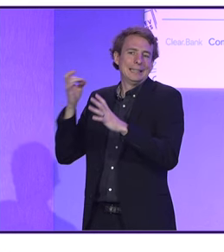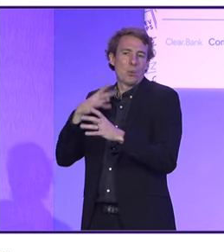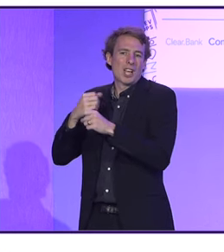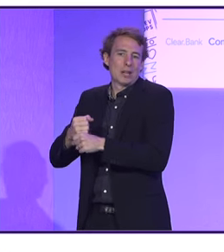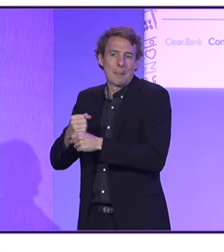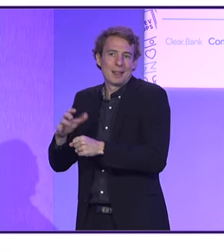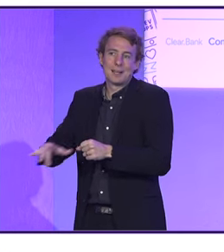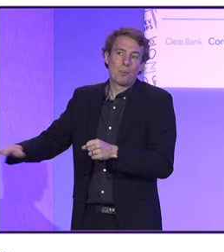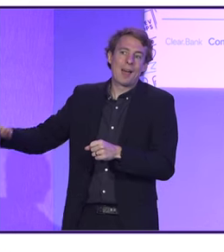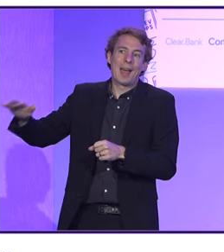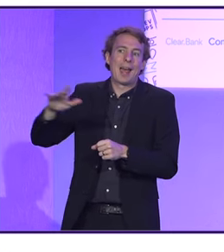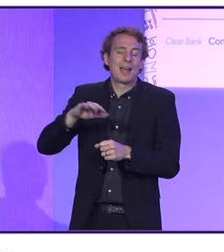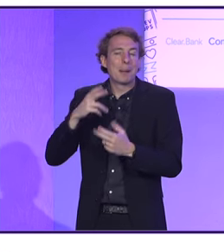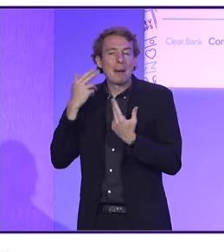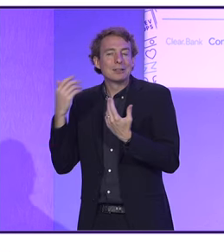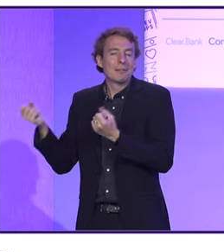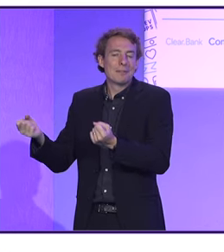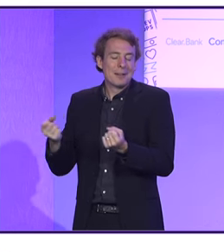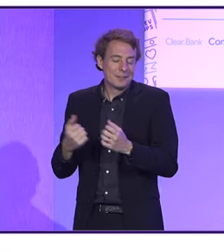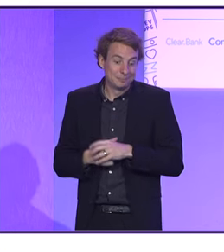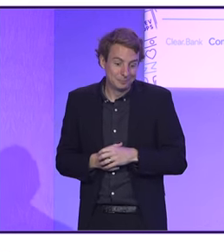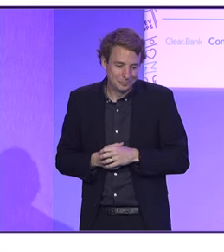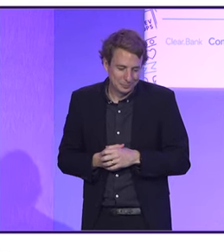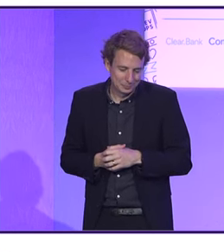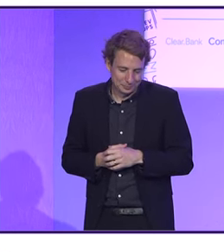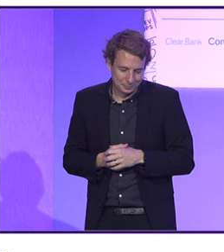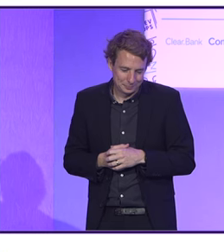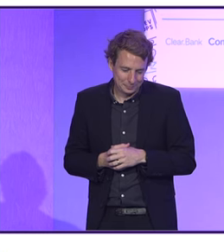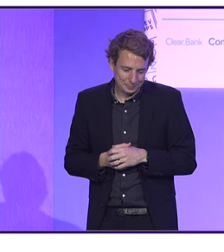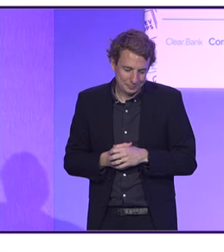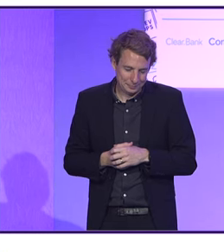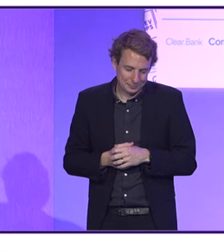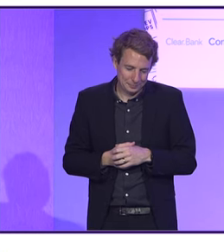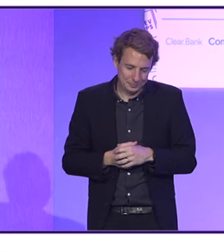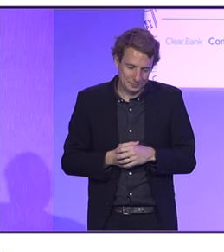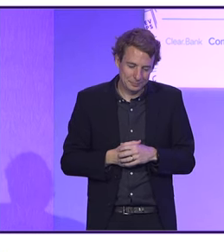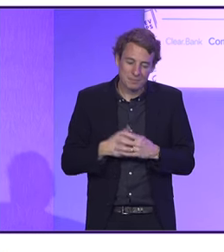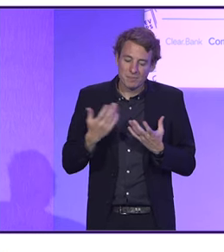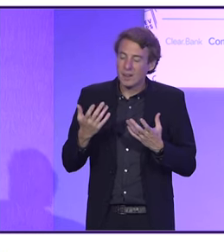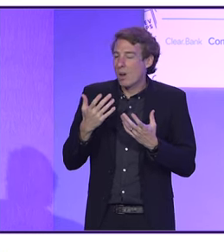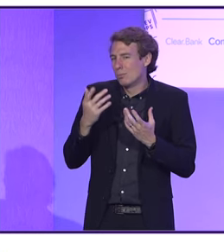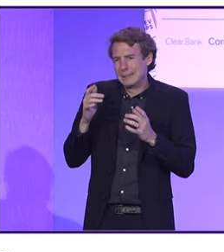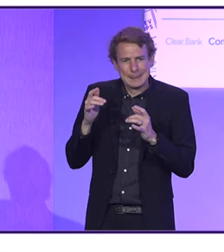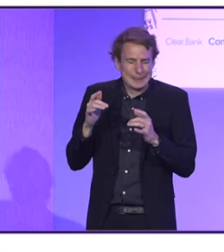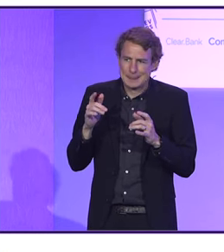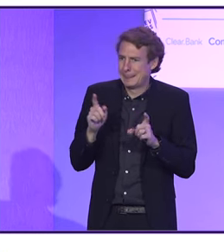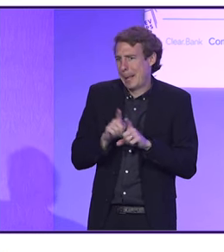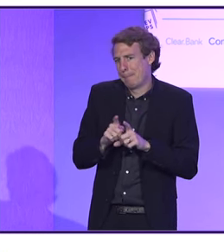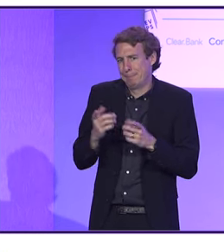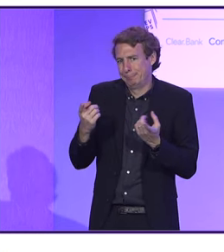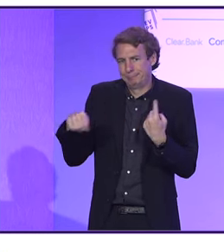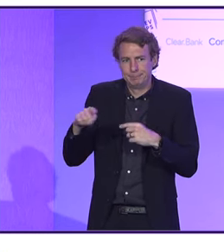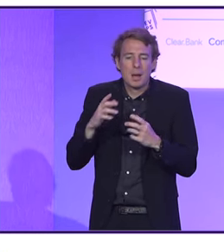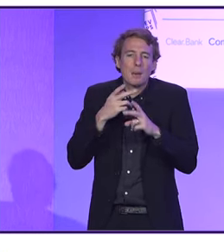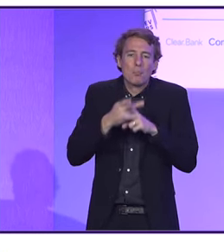believe. Or someone's taken him home, I'm not sure. So, you know, like everyone, we had to do monitoring, and we used a bunch of tools, iSinger